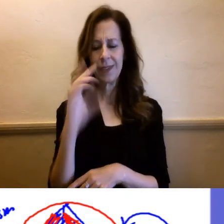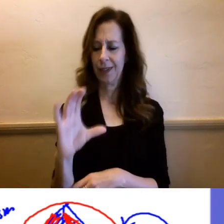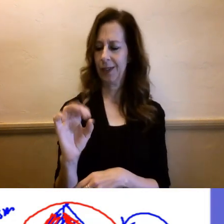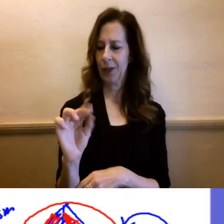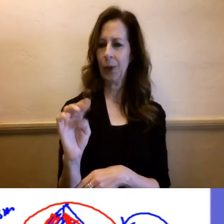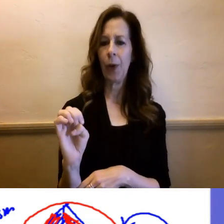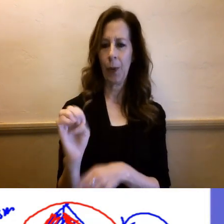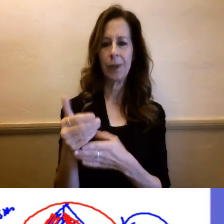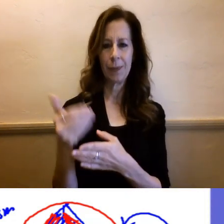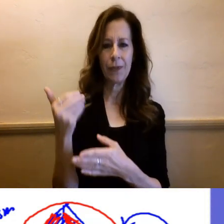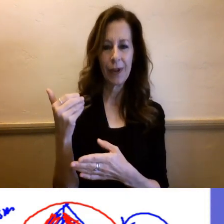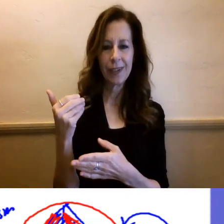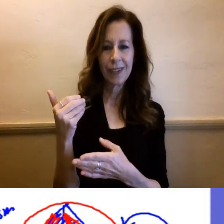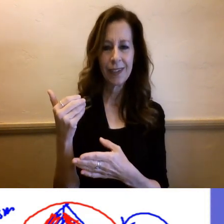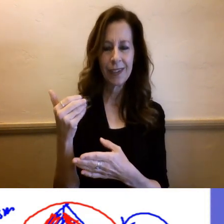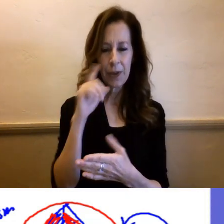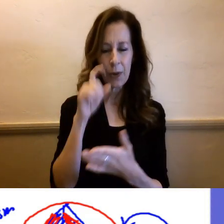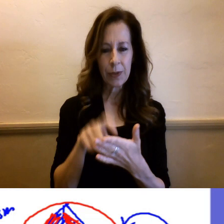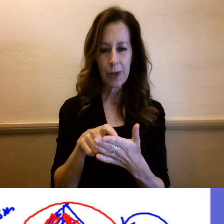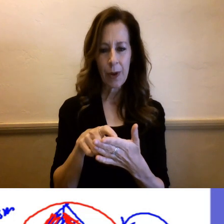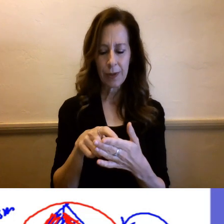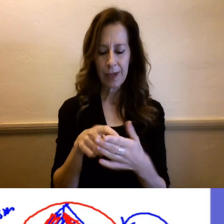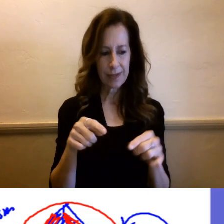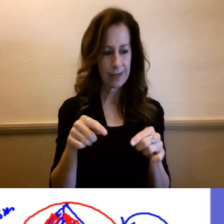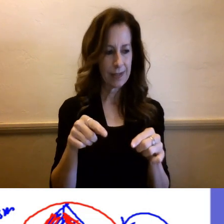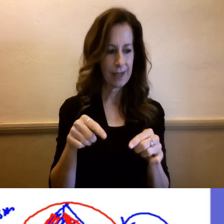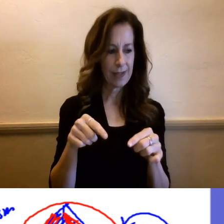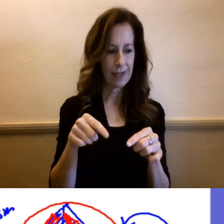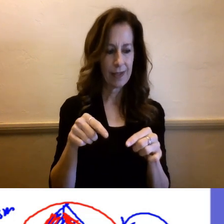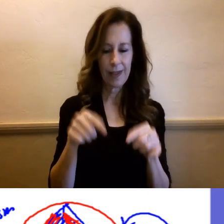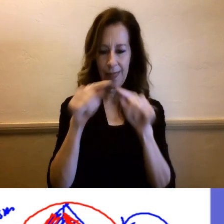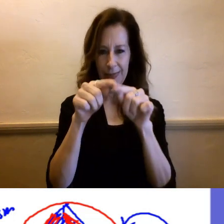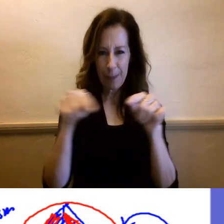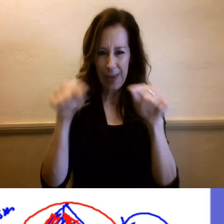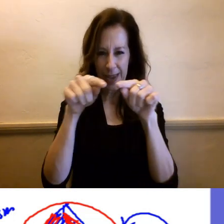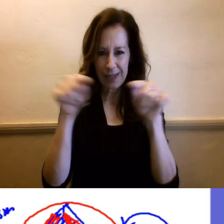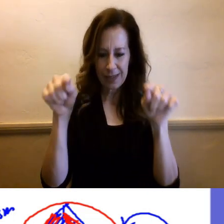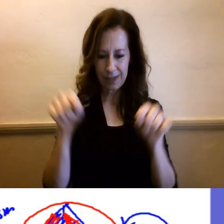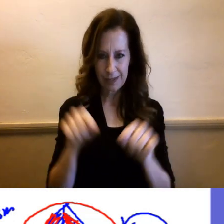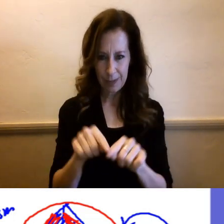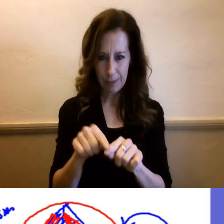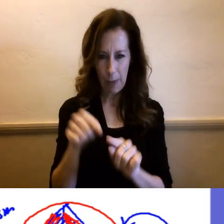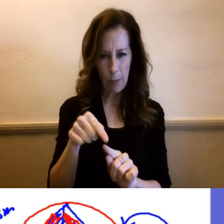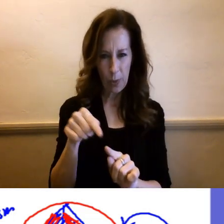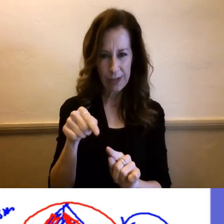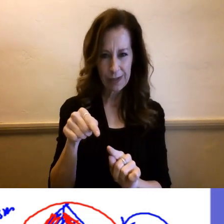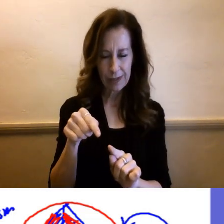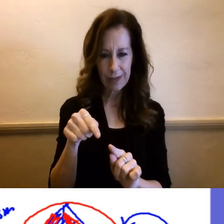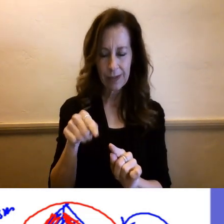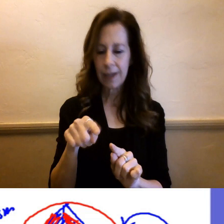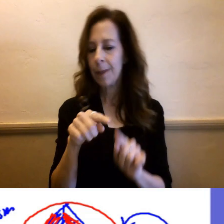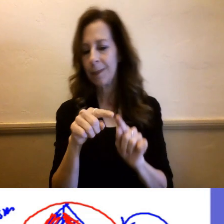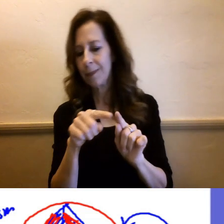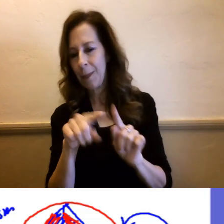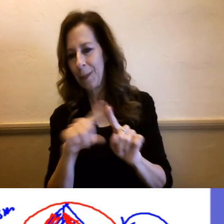before, right? So look at this. It has a base. It has a point, but it doesn't